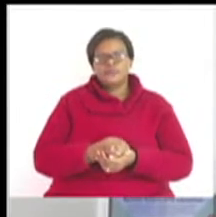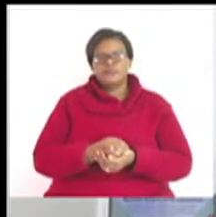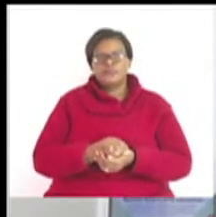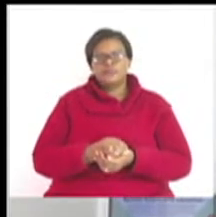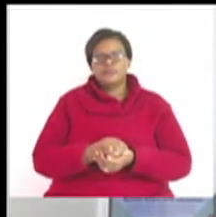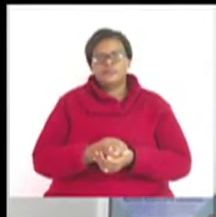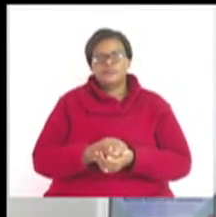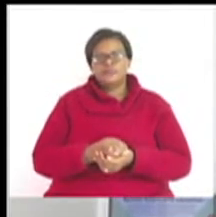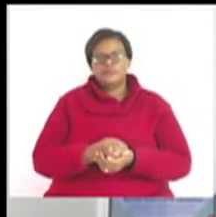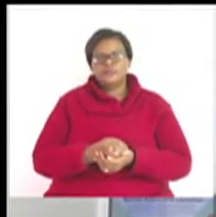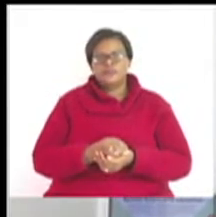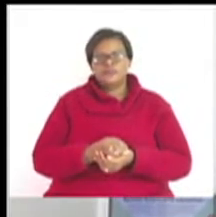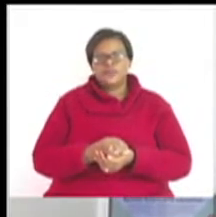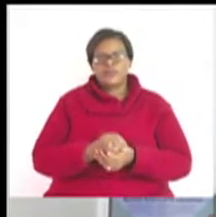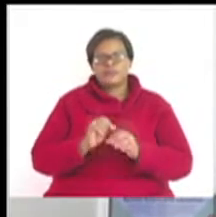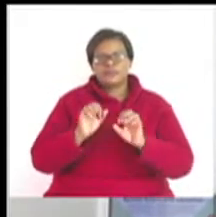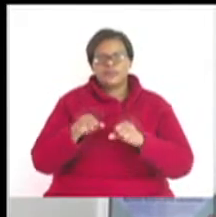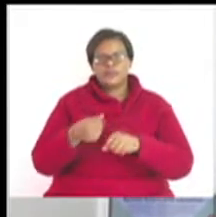We have